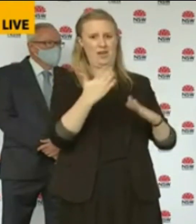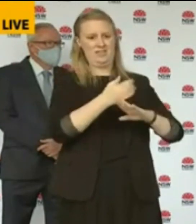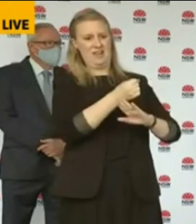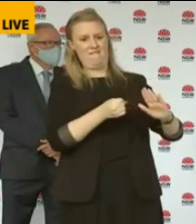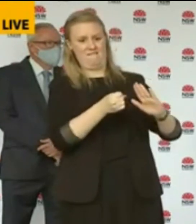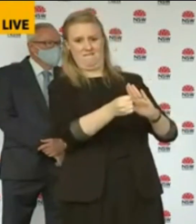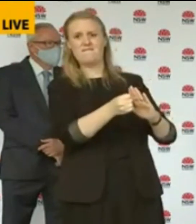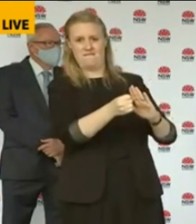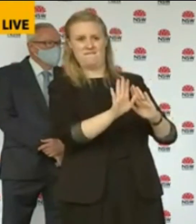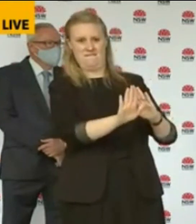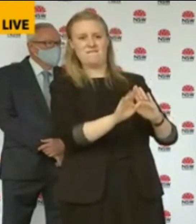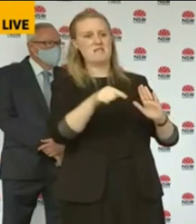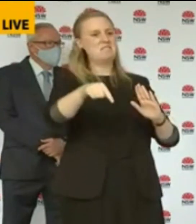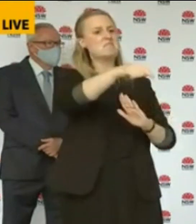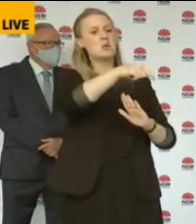ask one more?